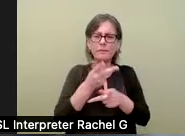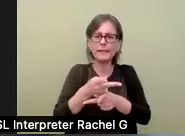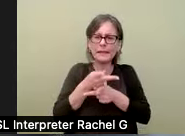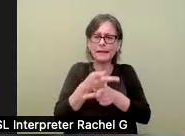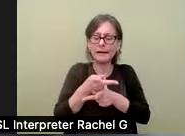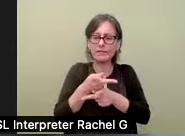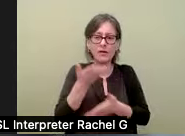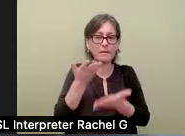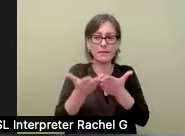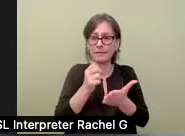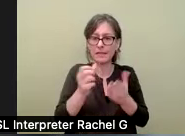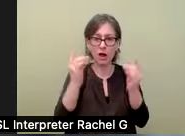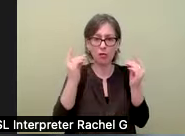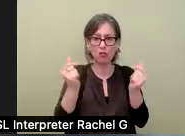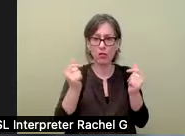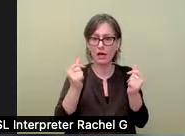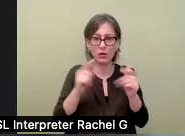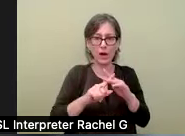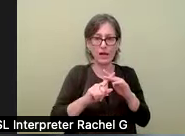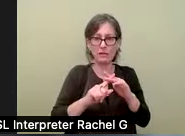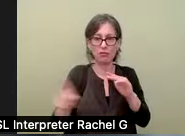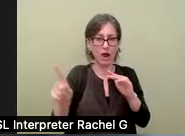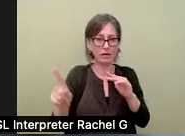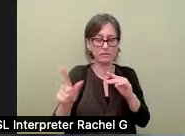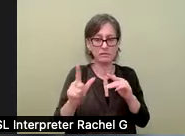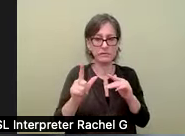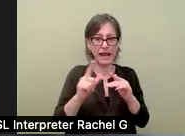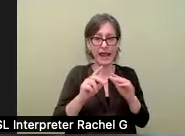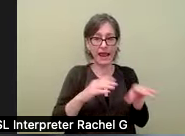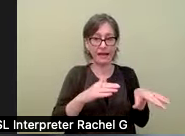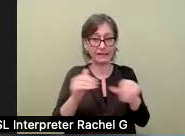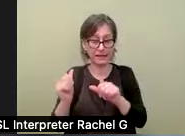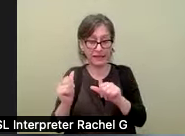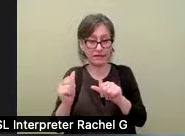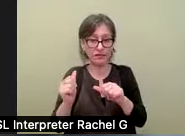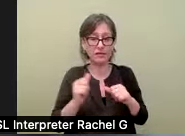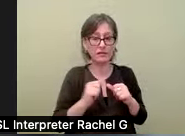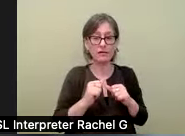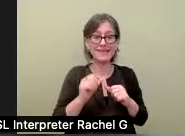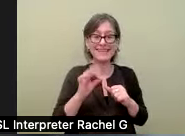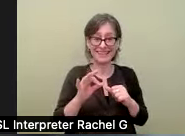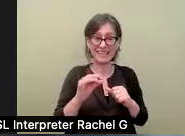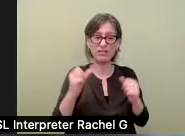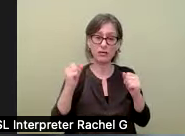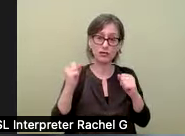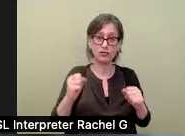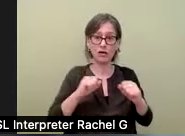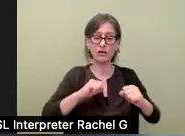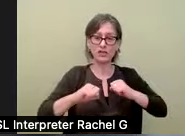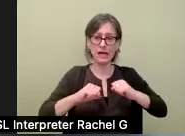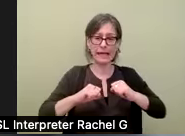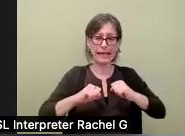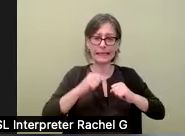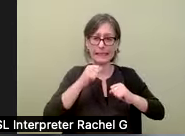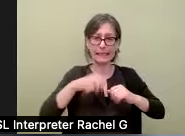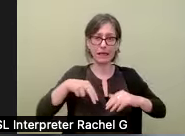may not immediately be able to begin to run and evacuate inland into high ground. If there's very strong shaking and you're unsteady